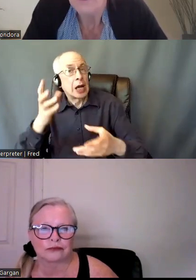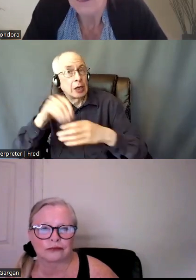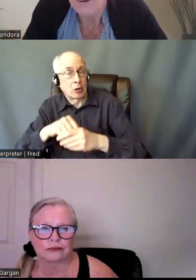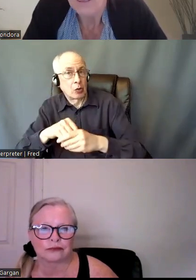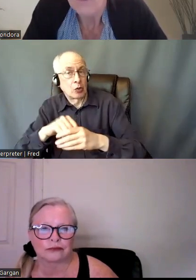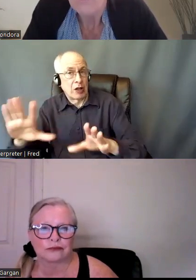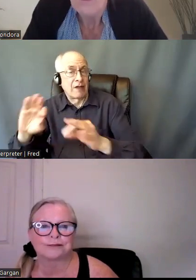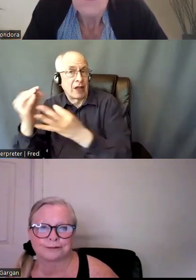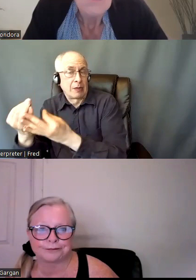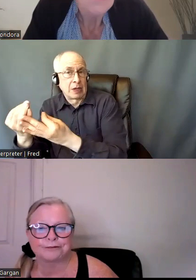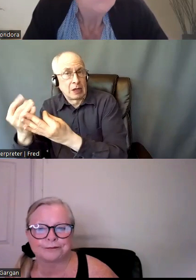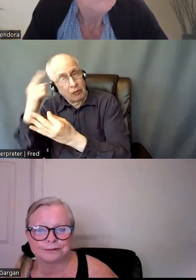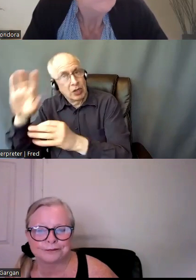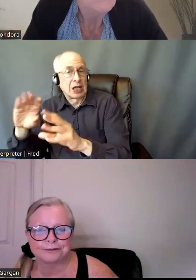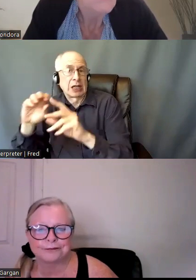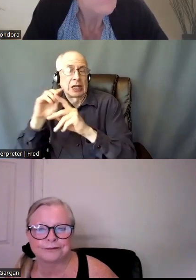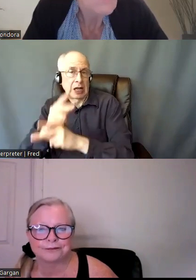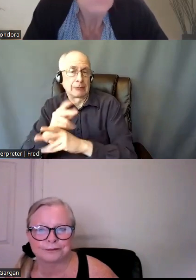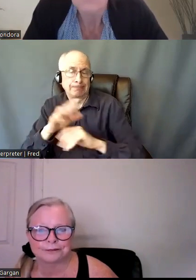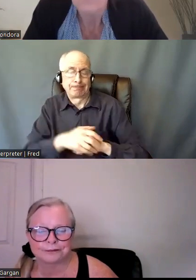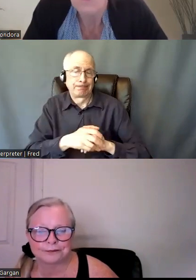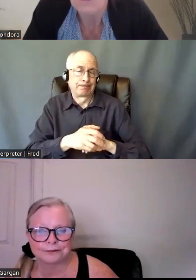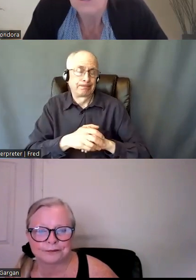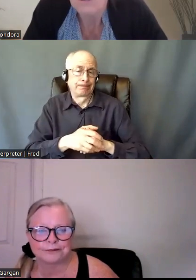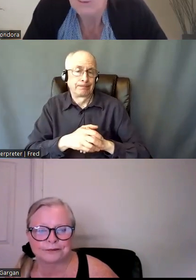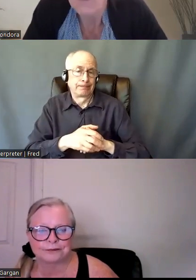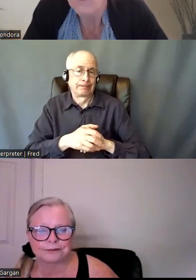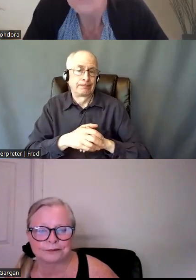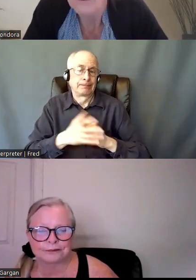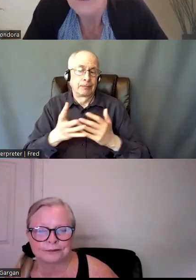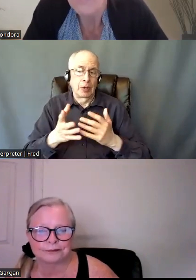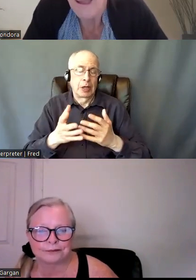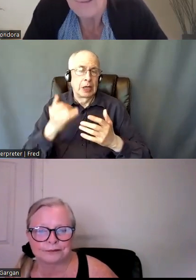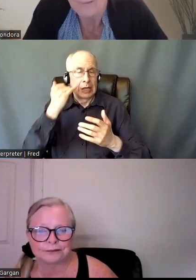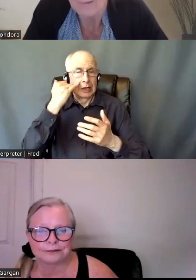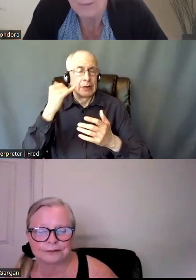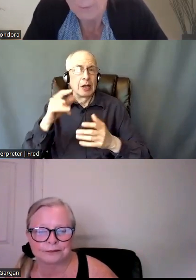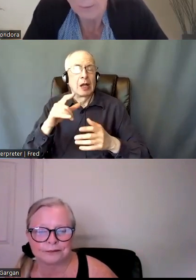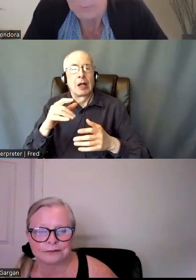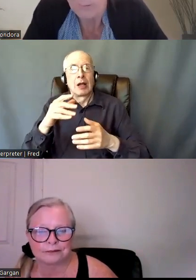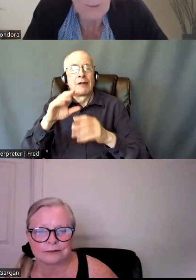ones in their care. And in those situations where a loved one is not